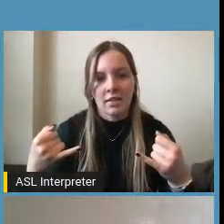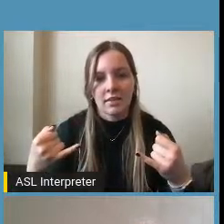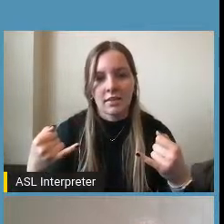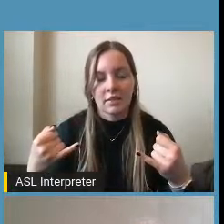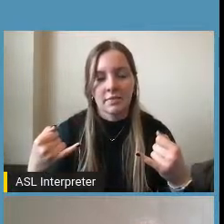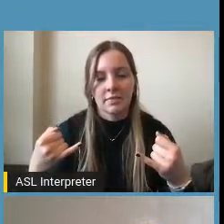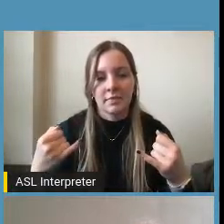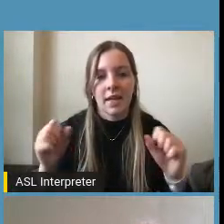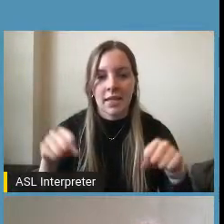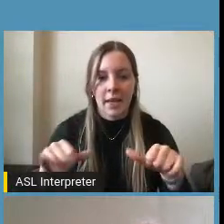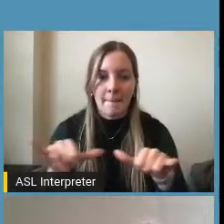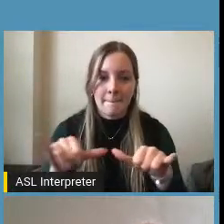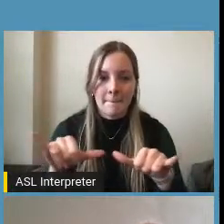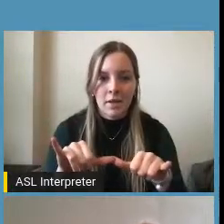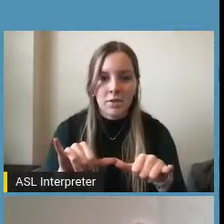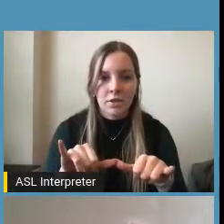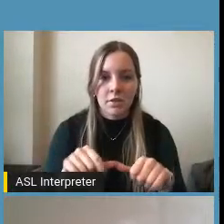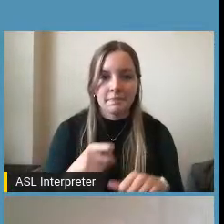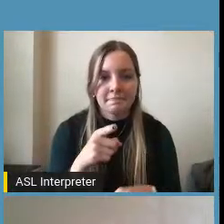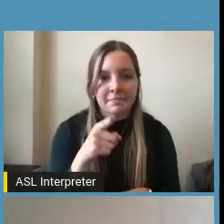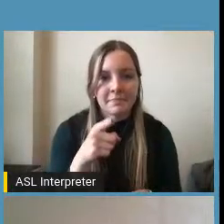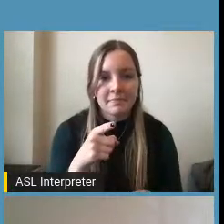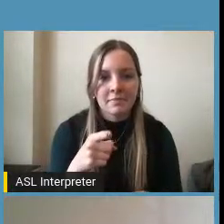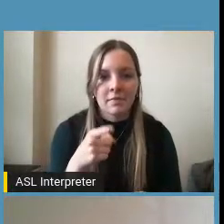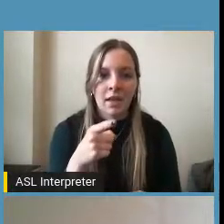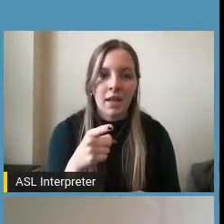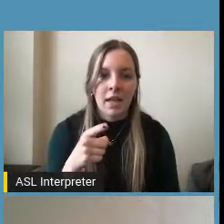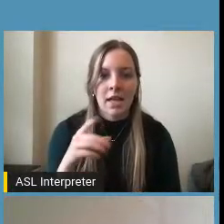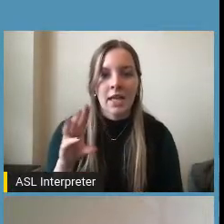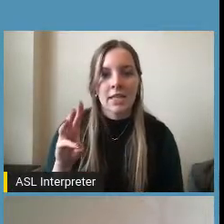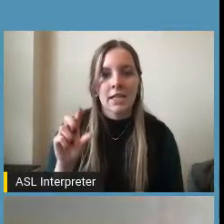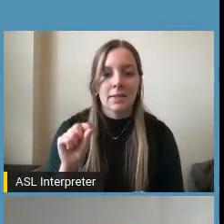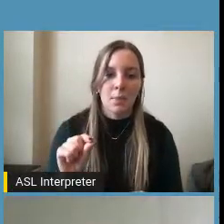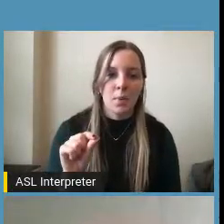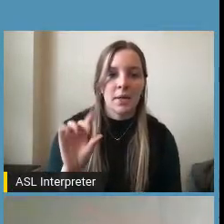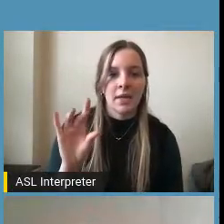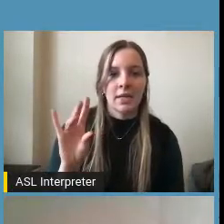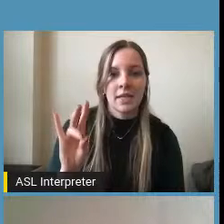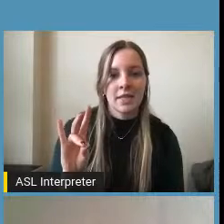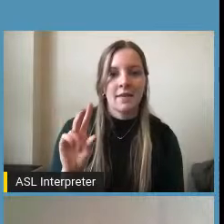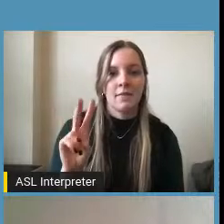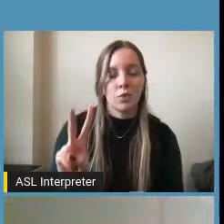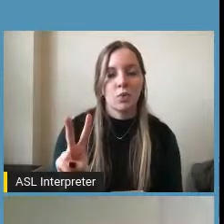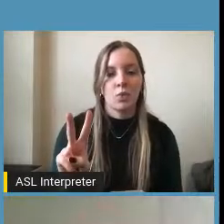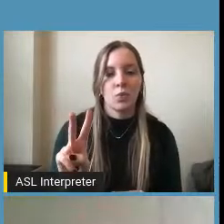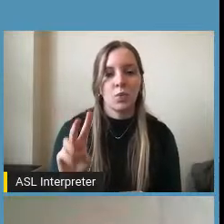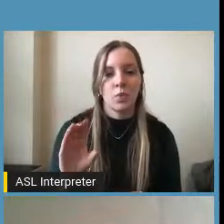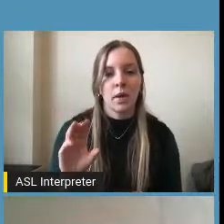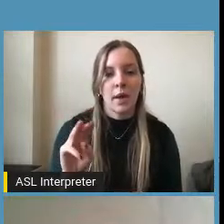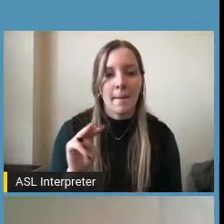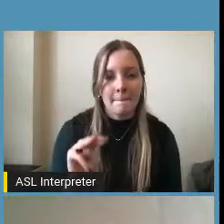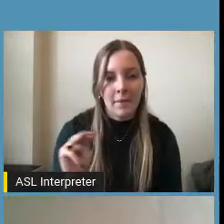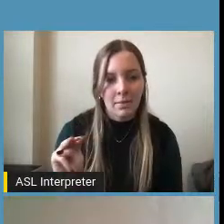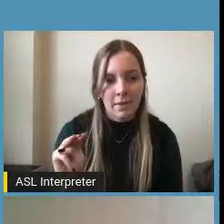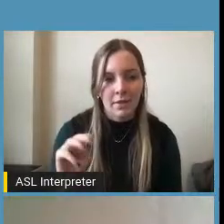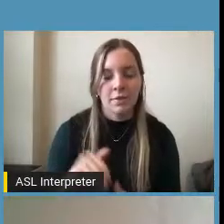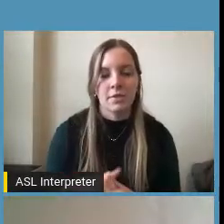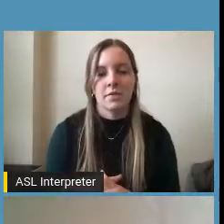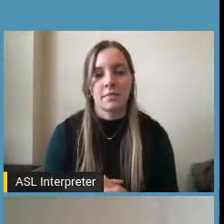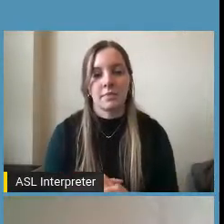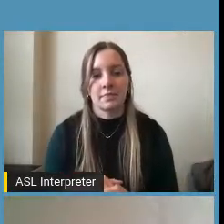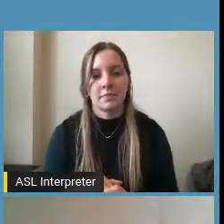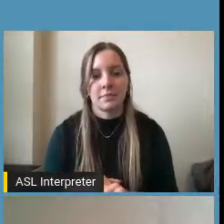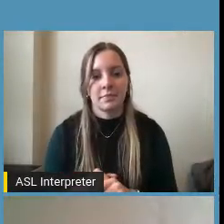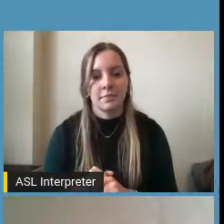here to here. And in this case, it's 6.72 millimeters. So the closer in I am on the surface, the more detail I have, which also means, I